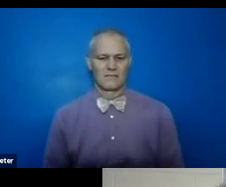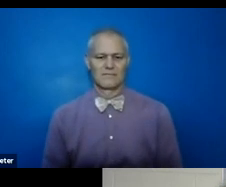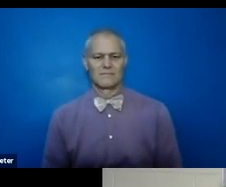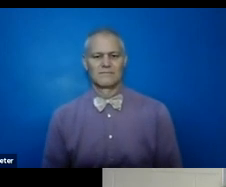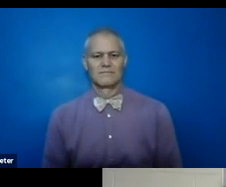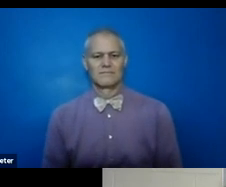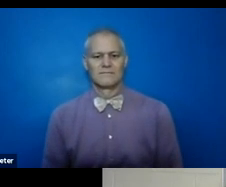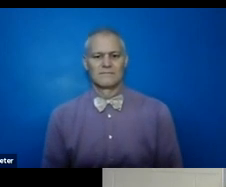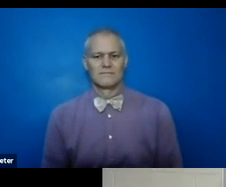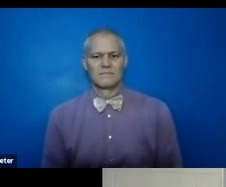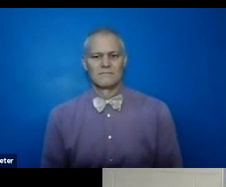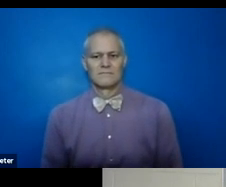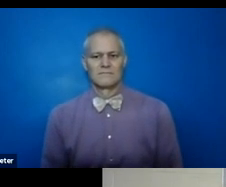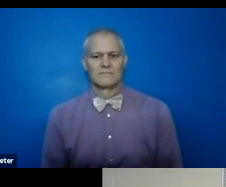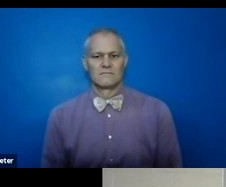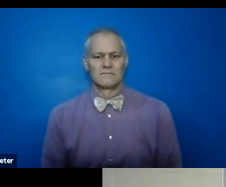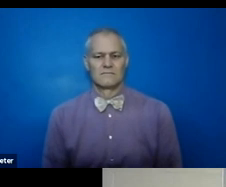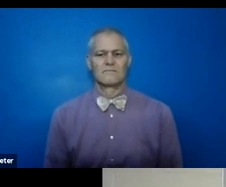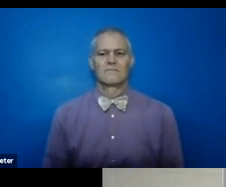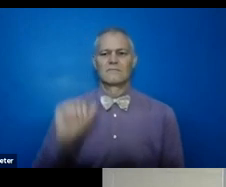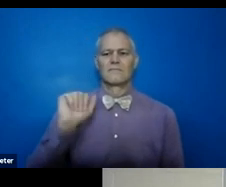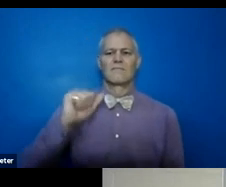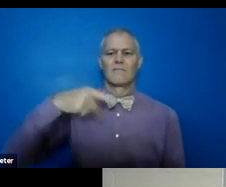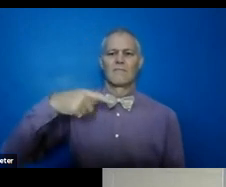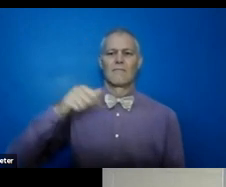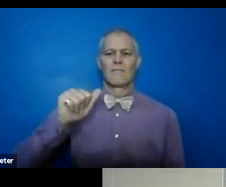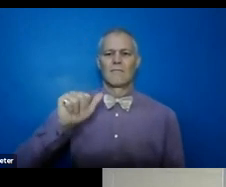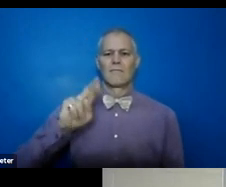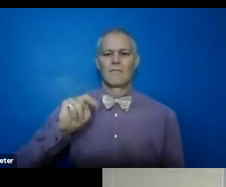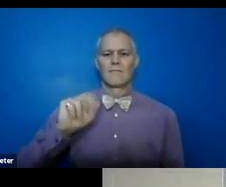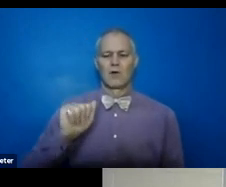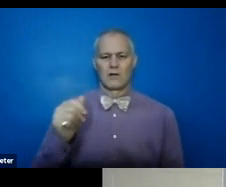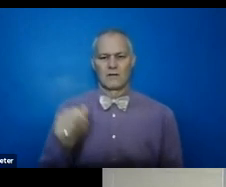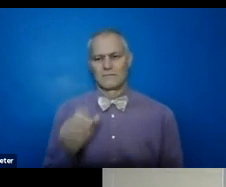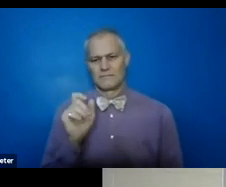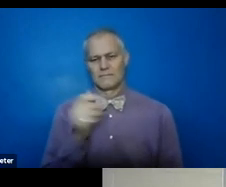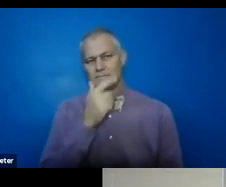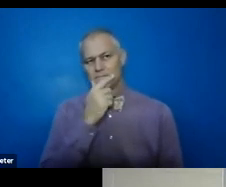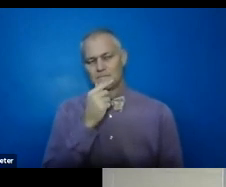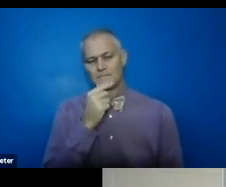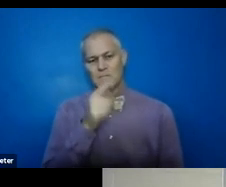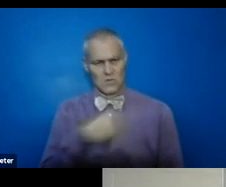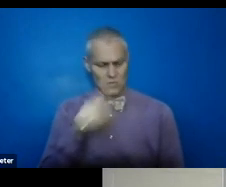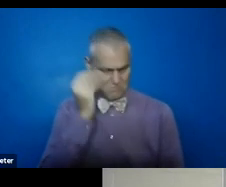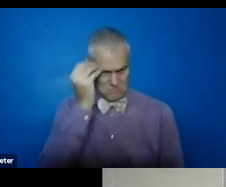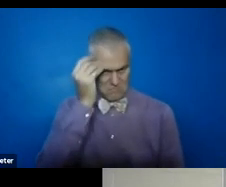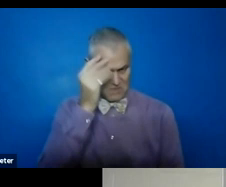Sorry, do y'all have any thoughts